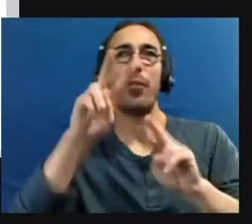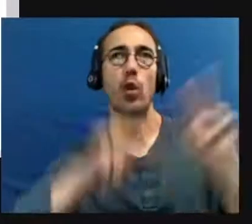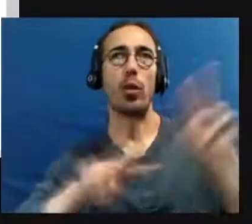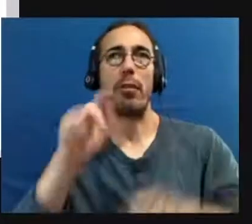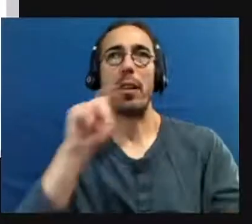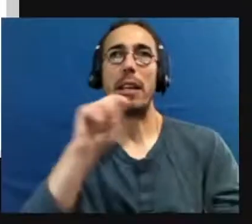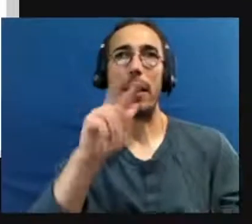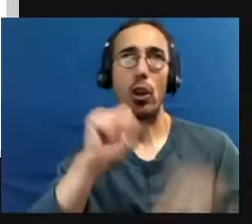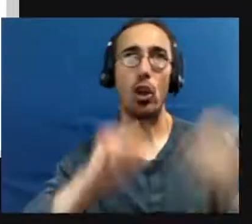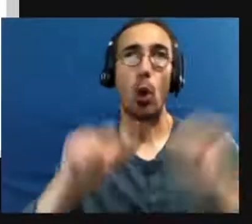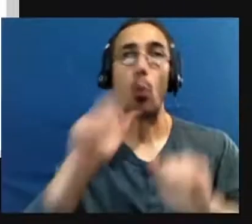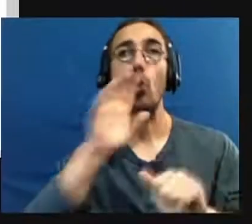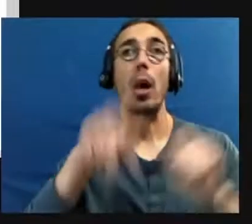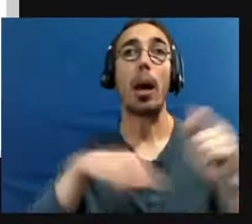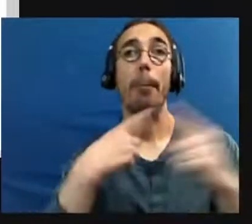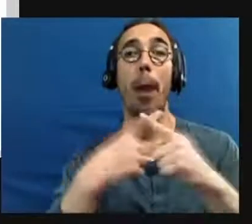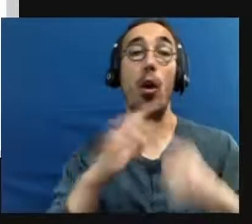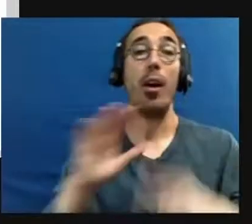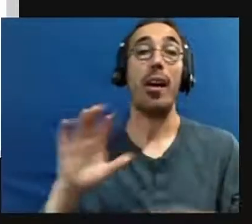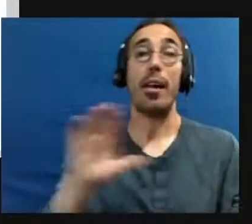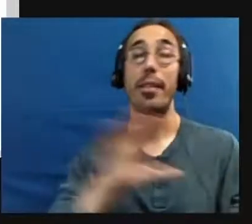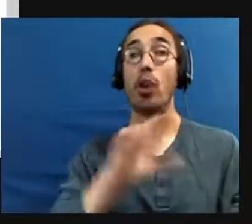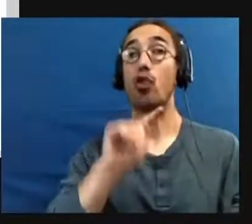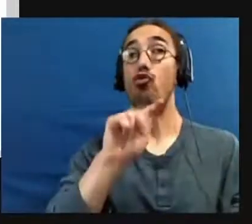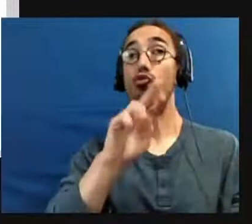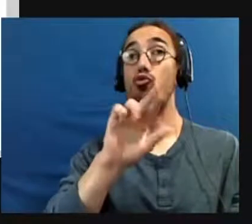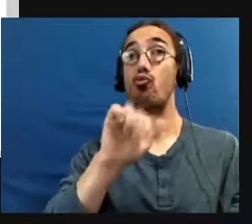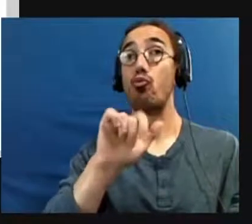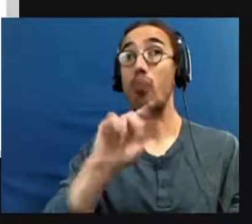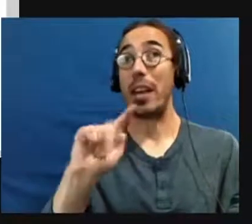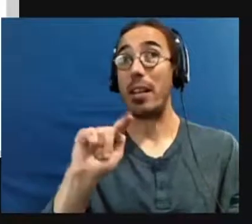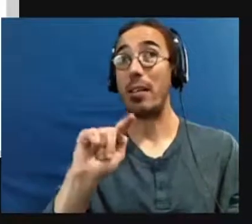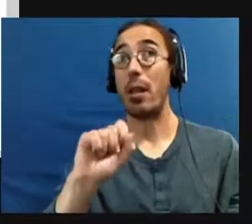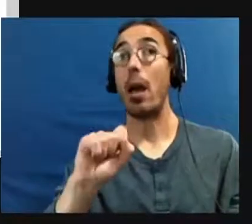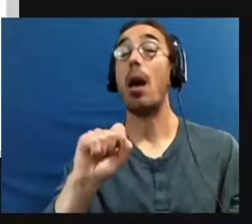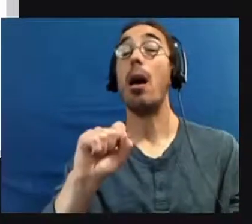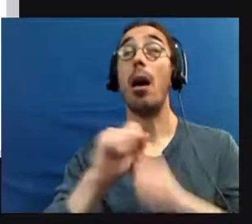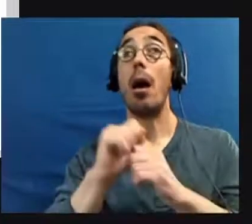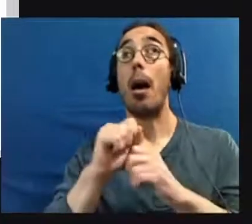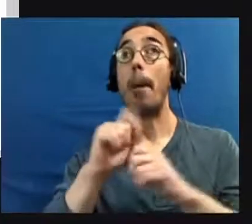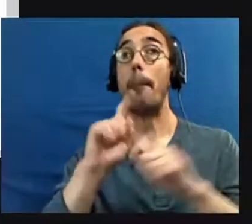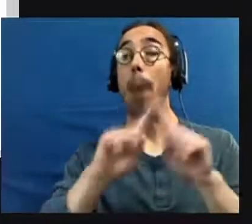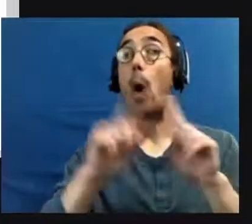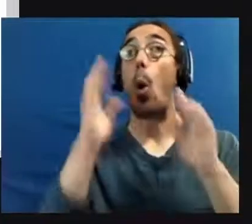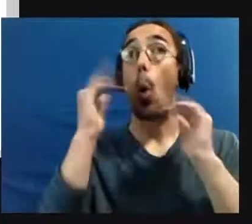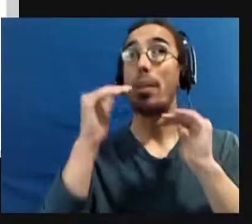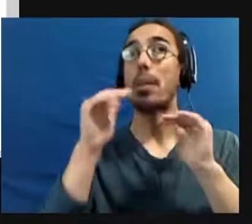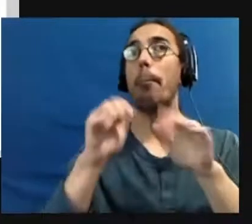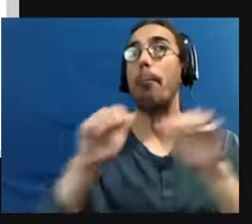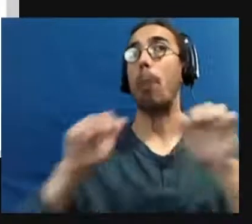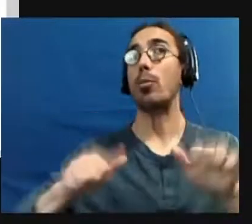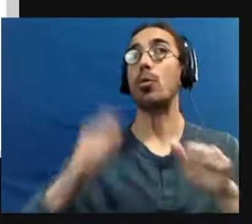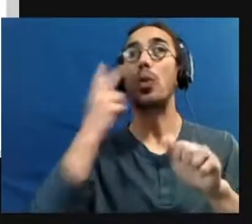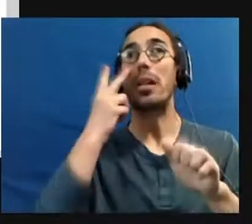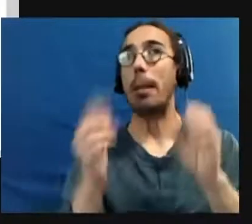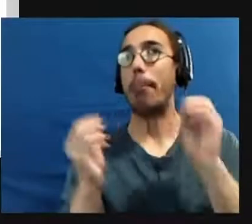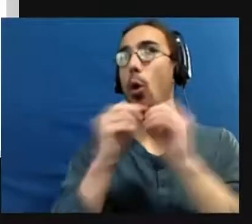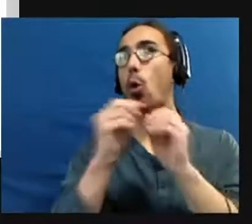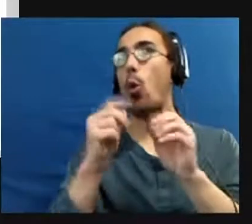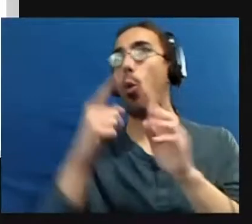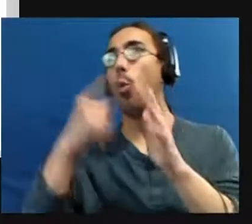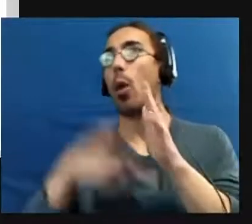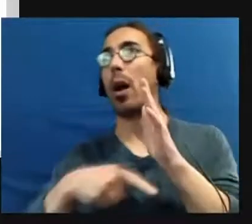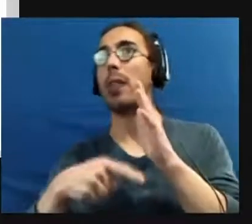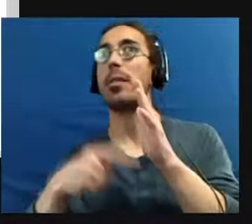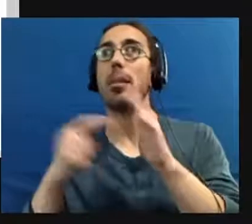the traits that sort of makes that possible. But I hope that's already got you thinking about how there's kind of more going on here than you might